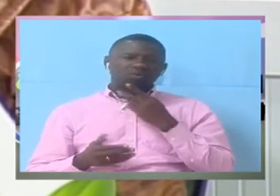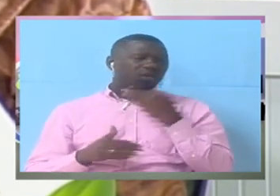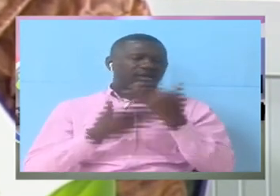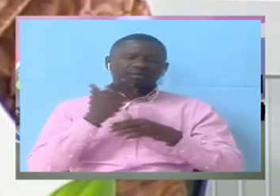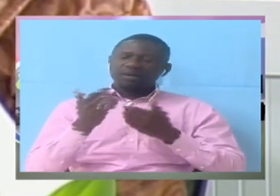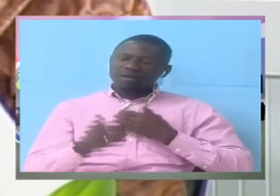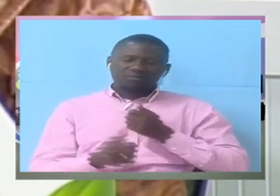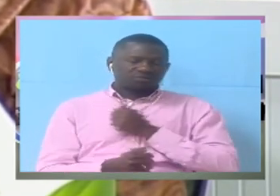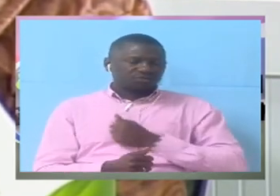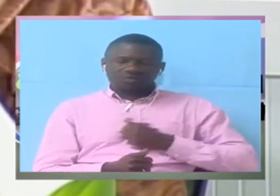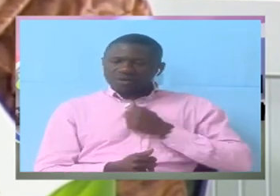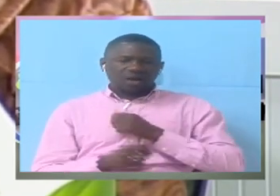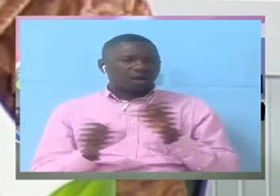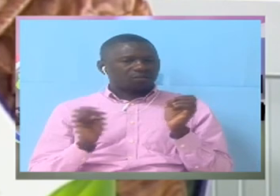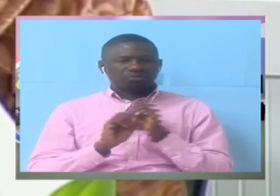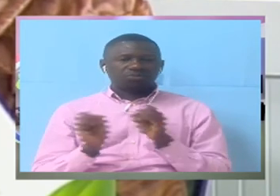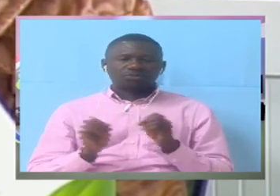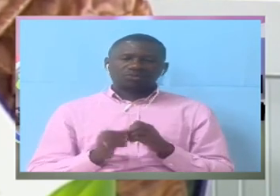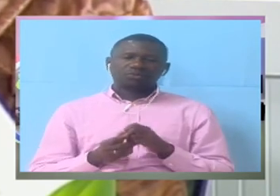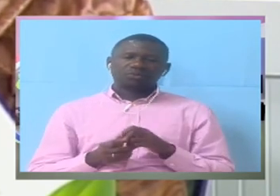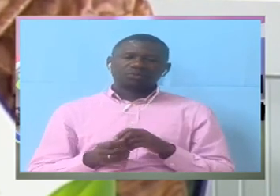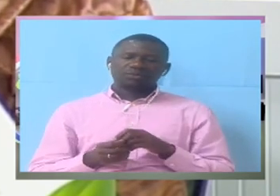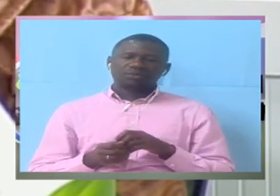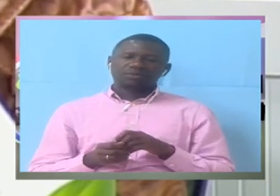sustenance. You have no sympathy for them. And